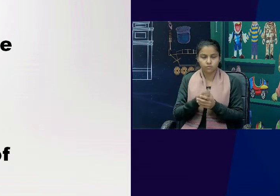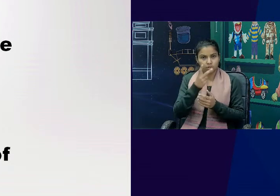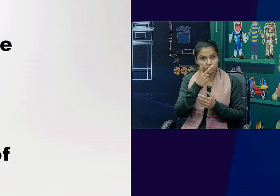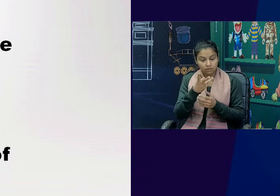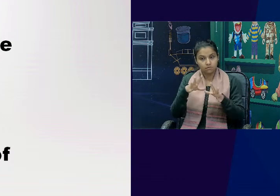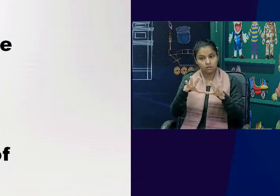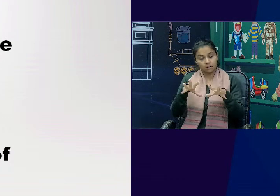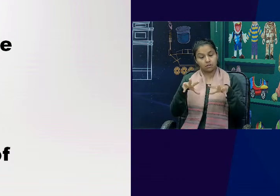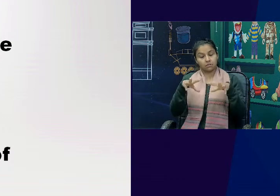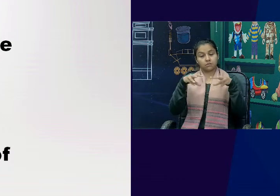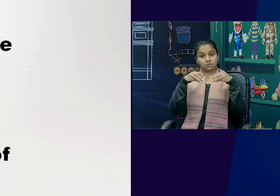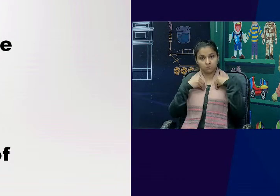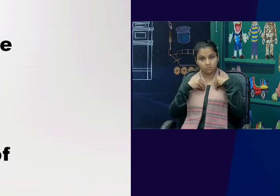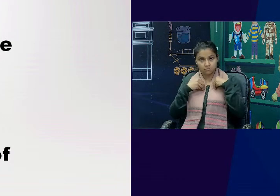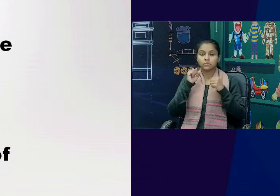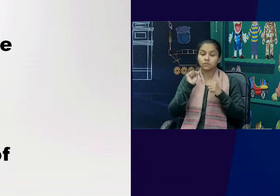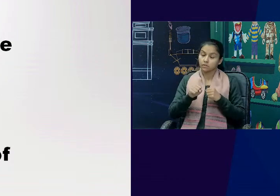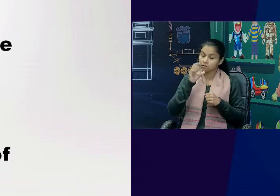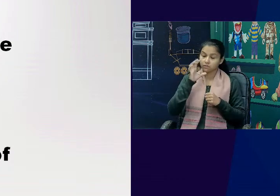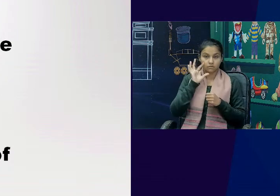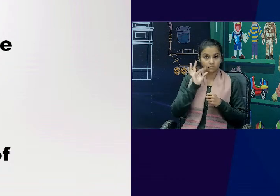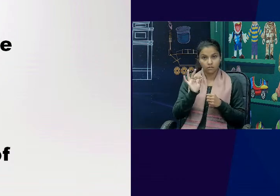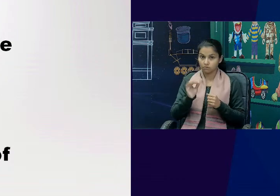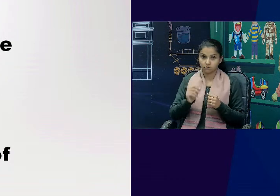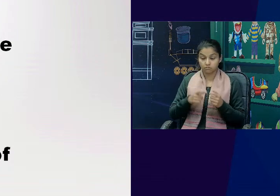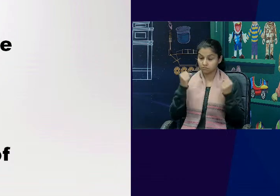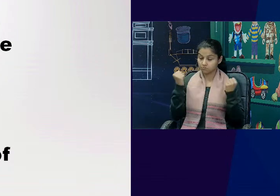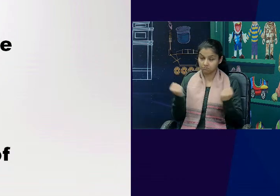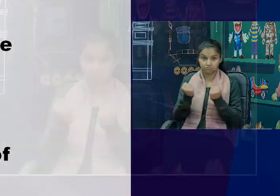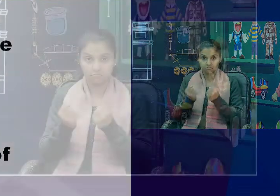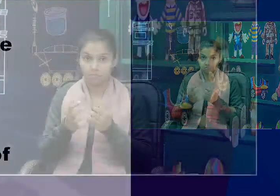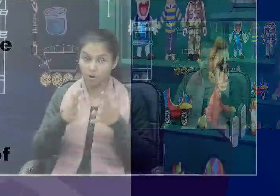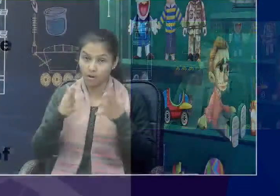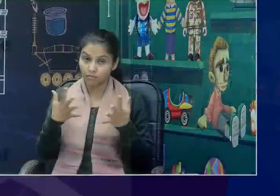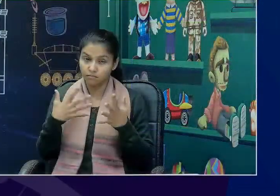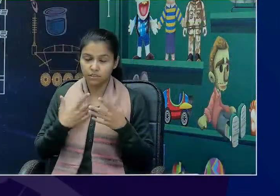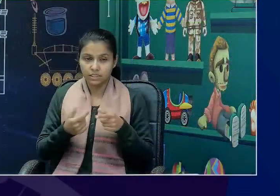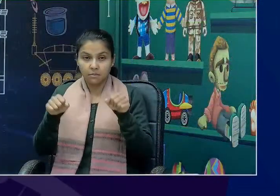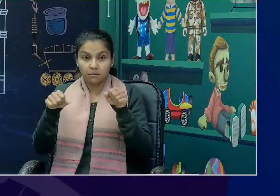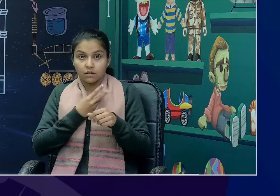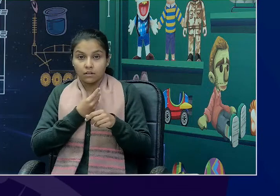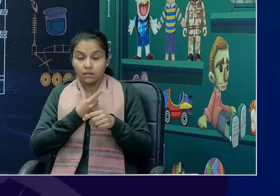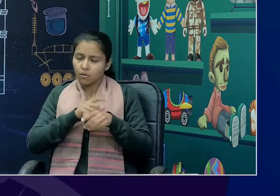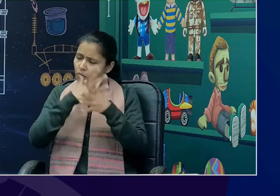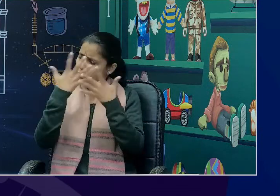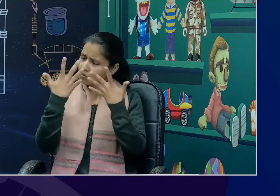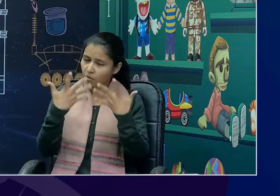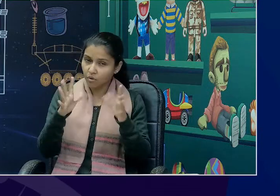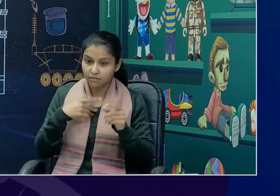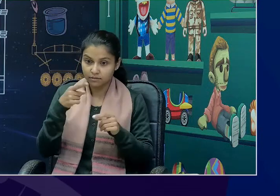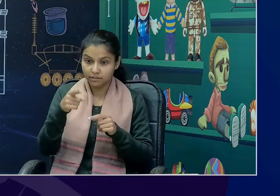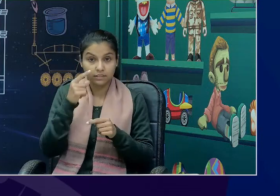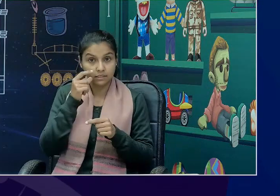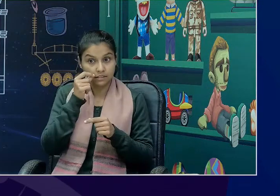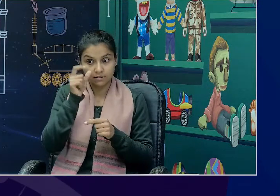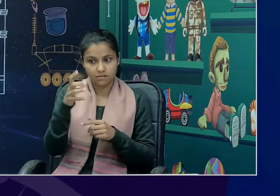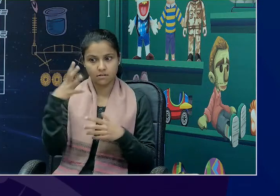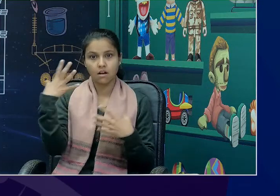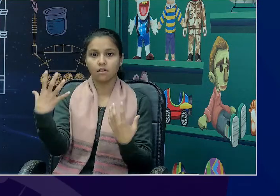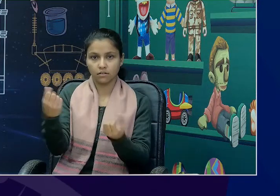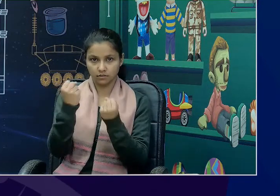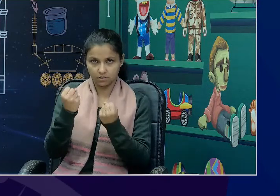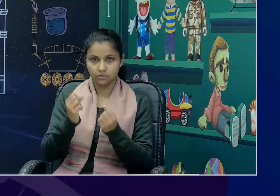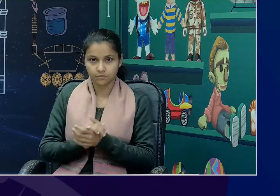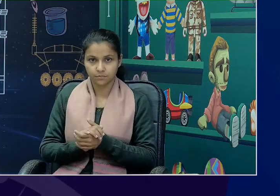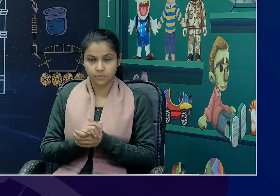accepted, which need to be realized, that he should not be arrogant, and whatever he has achieved, he